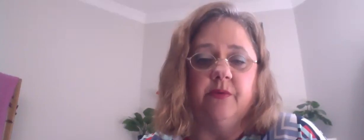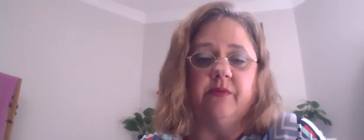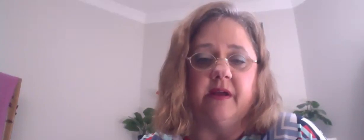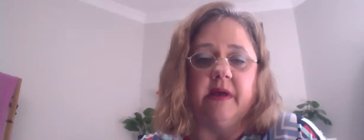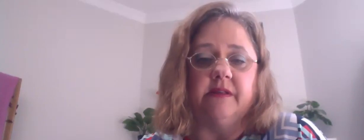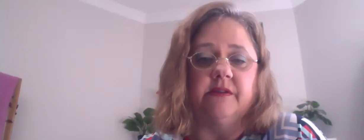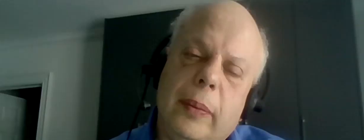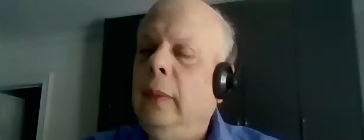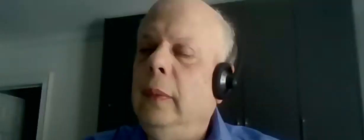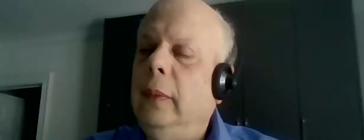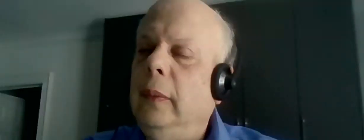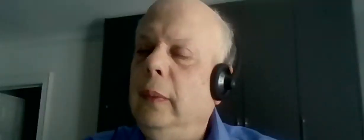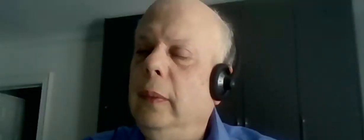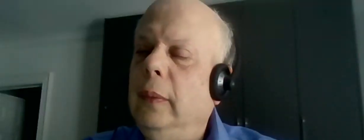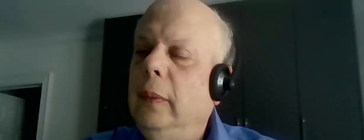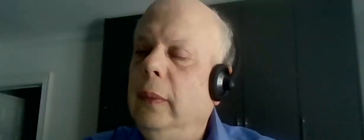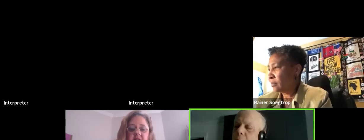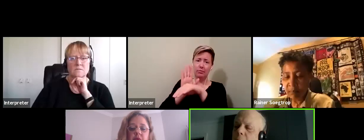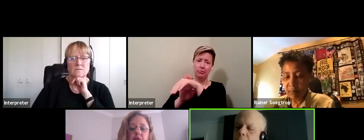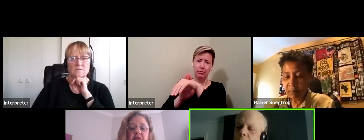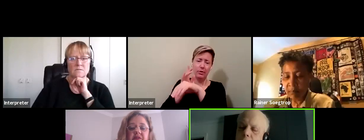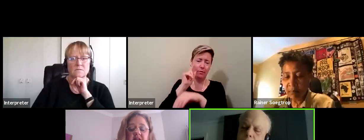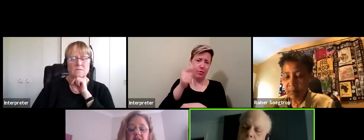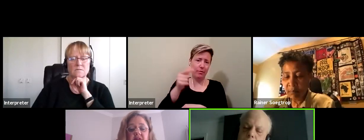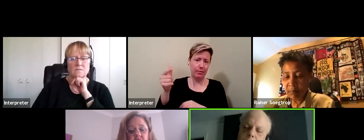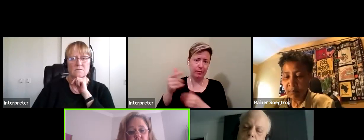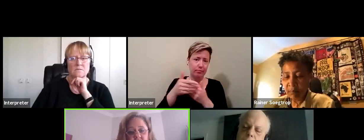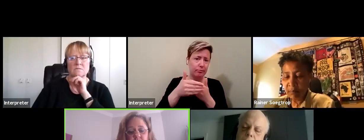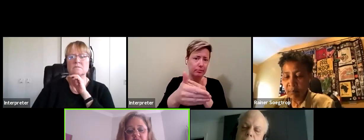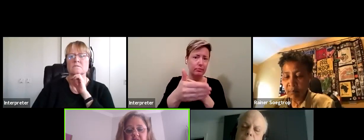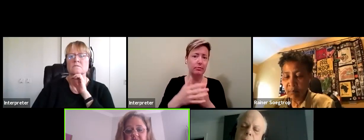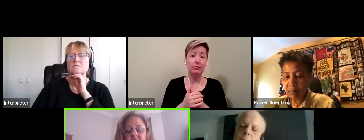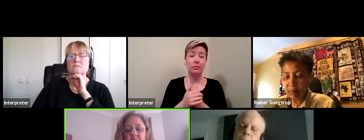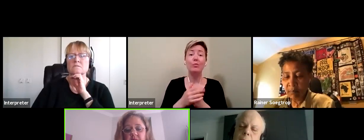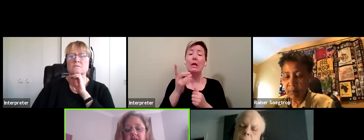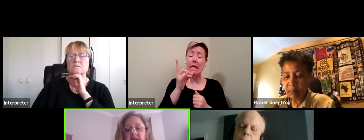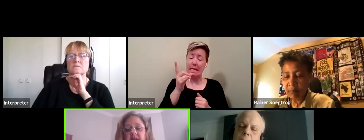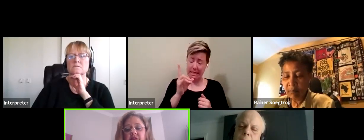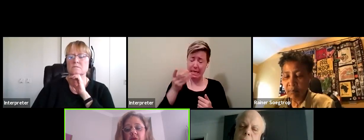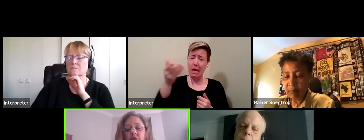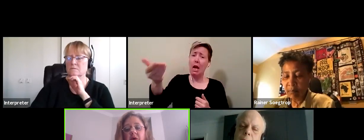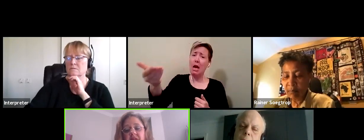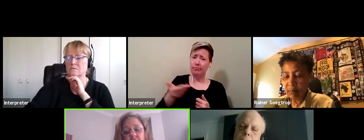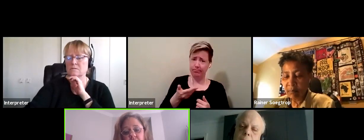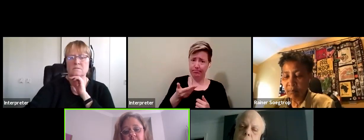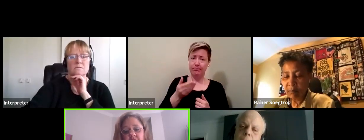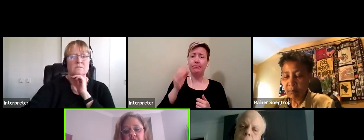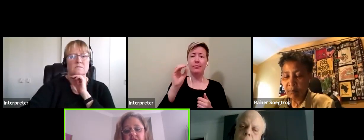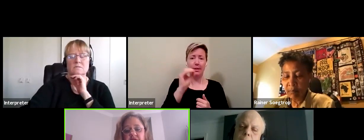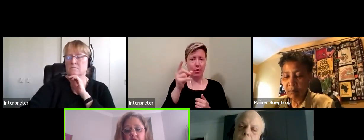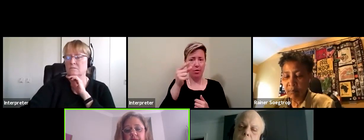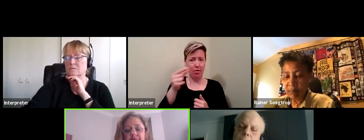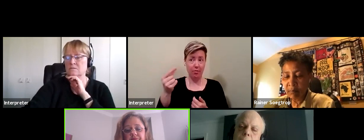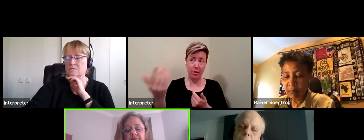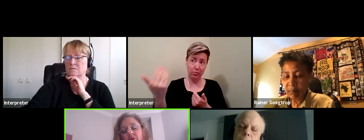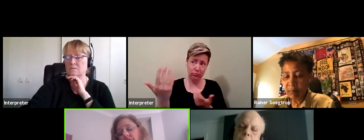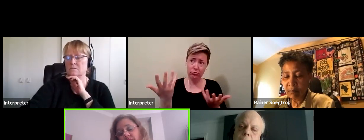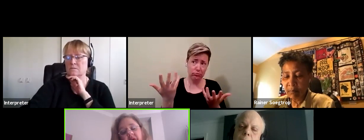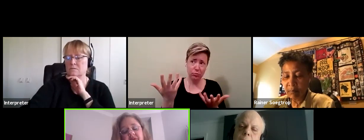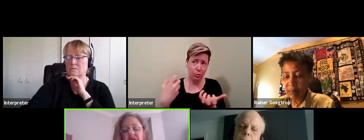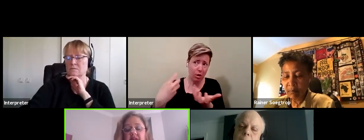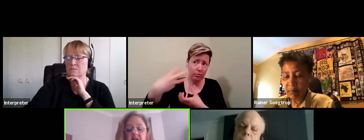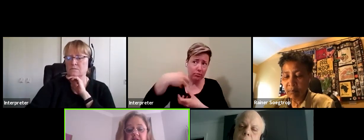they would recommend to government. We invited the Ontario government to send somebody to let us know what they are doing during this forum.